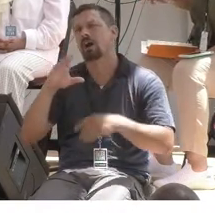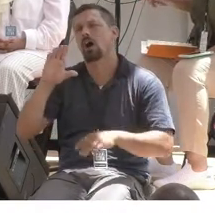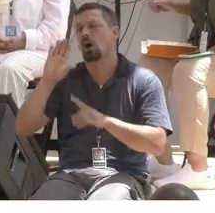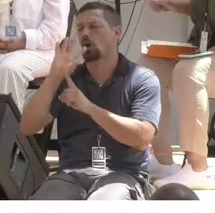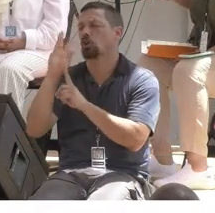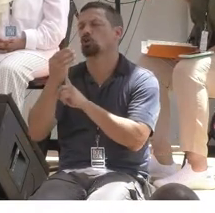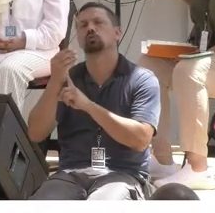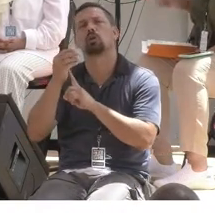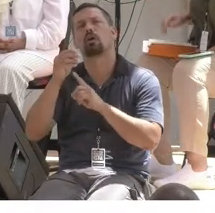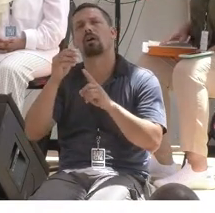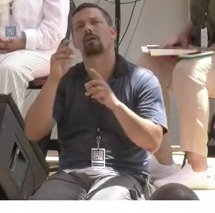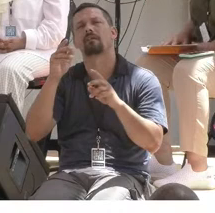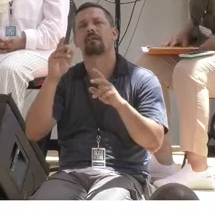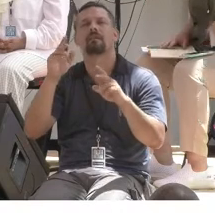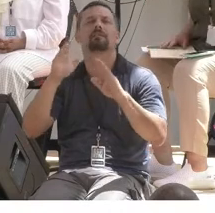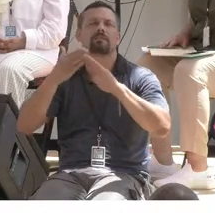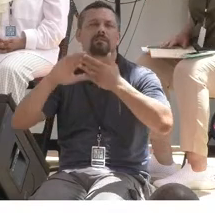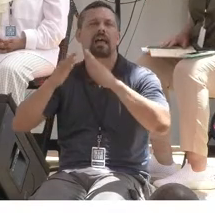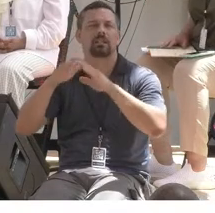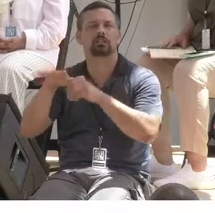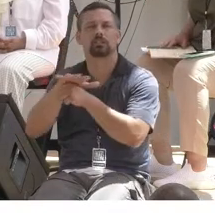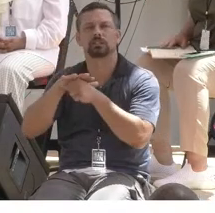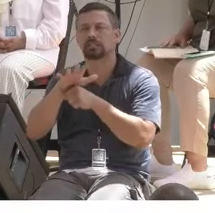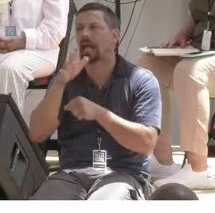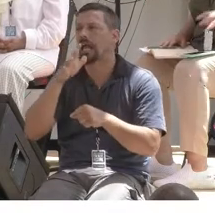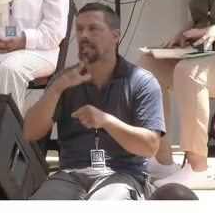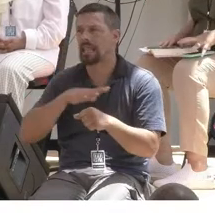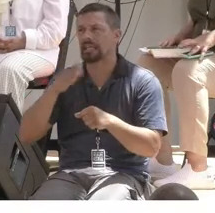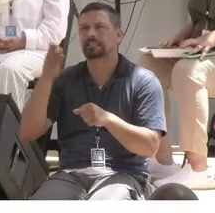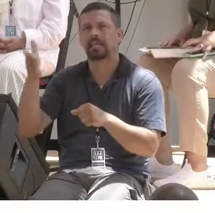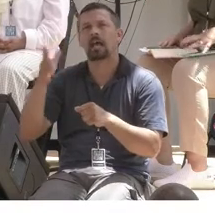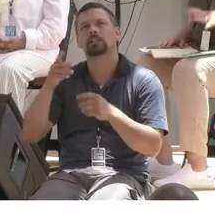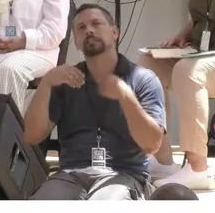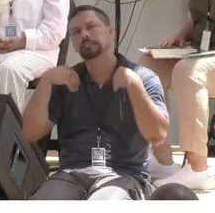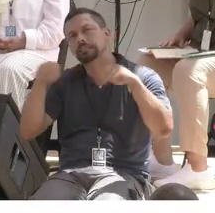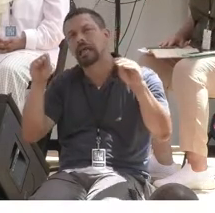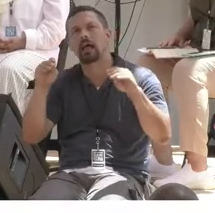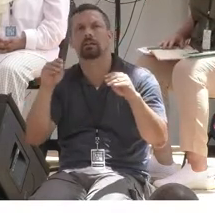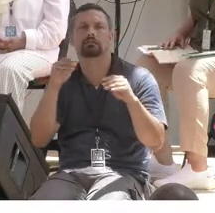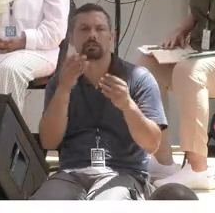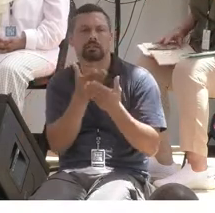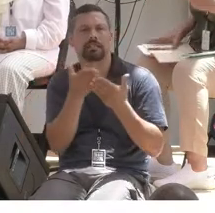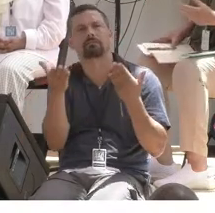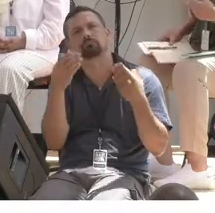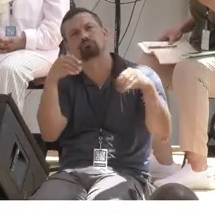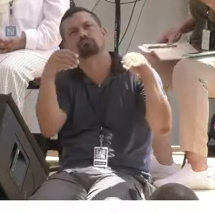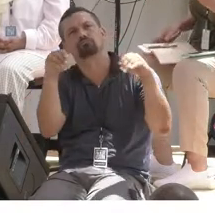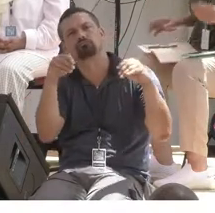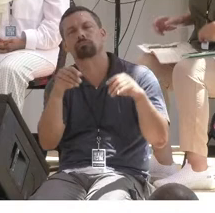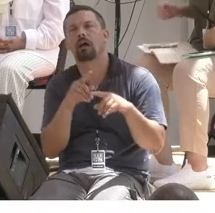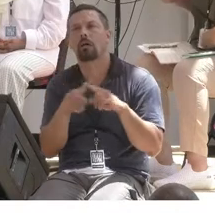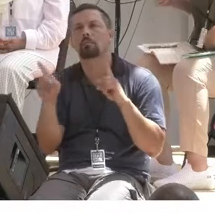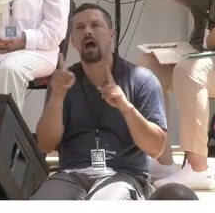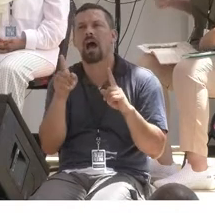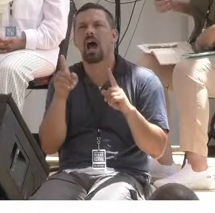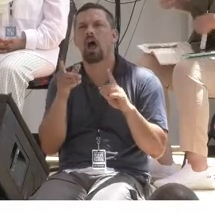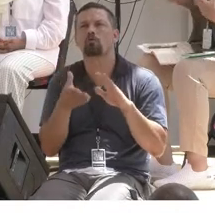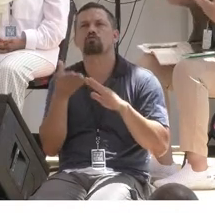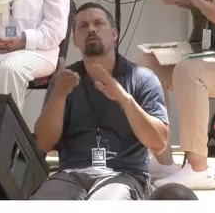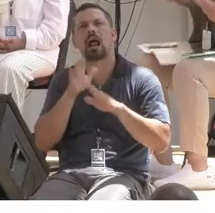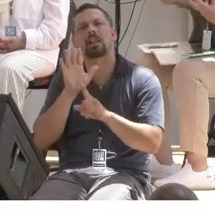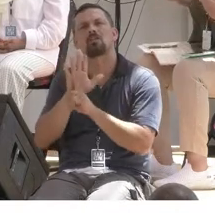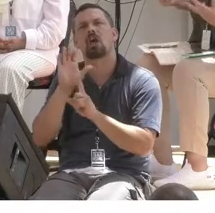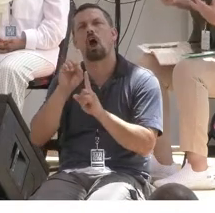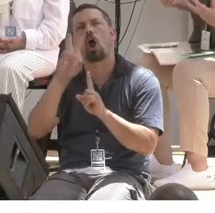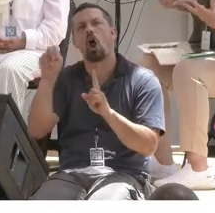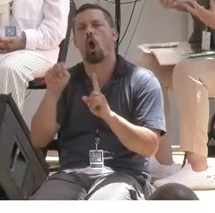and there are ladies like Saeed over there selling her Safifa goods that are running their own